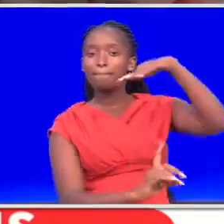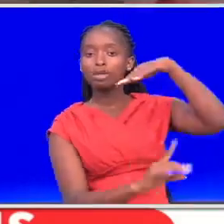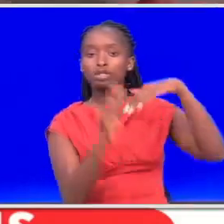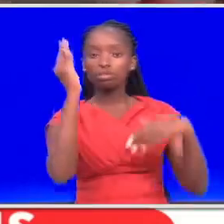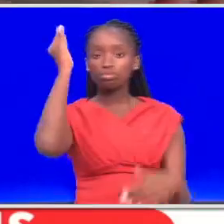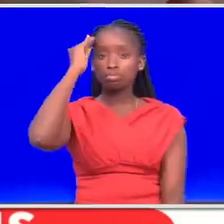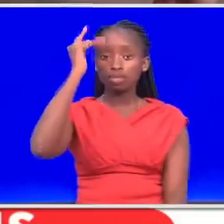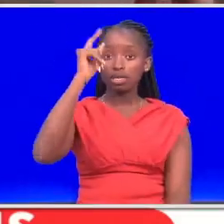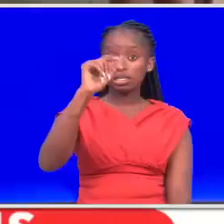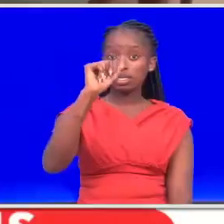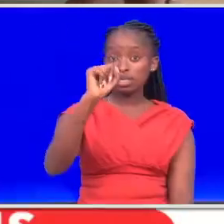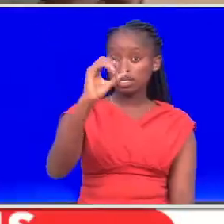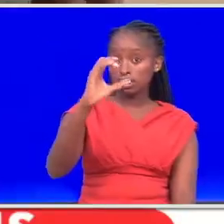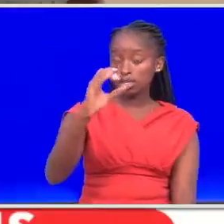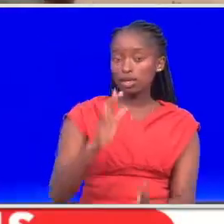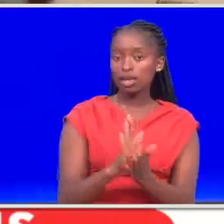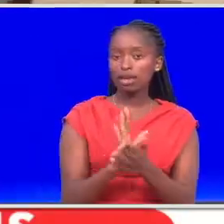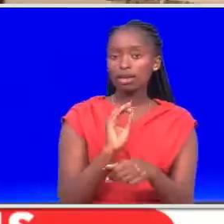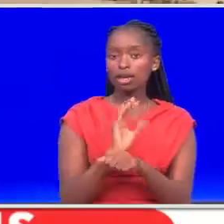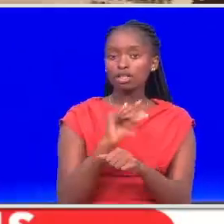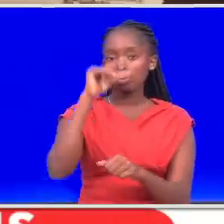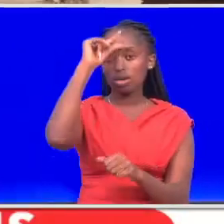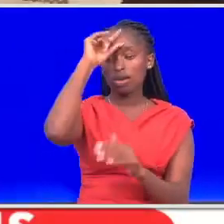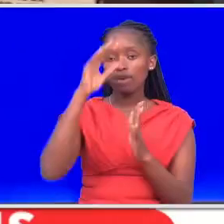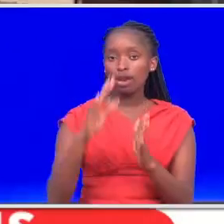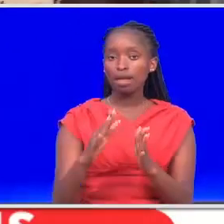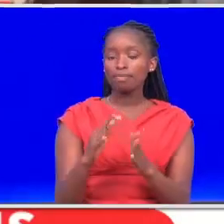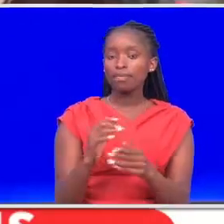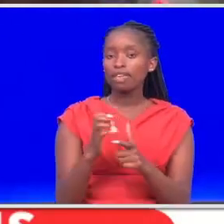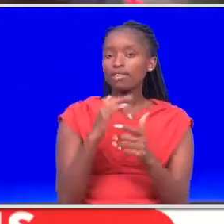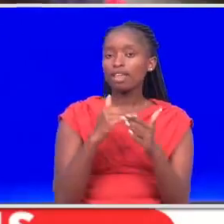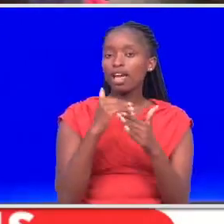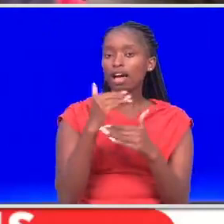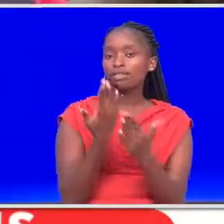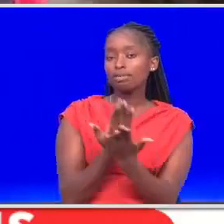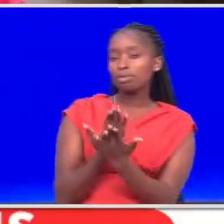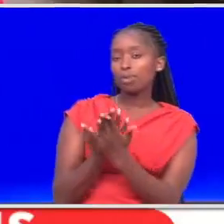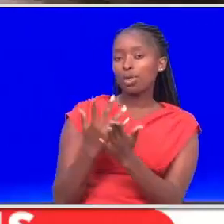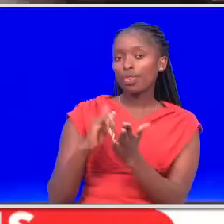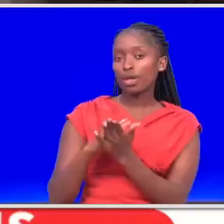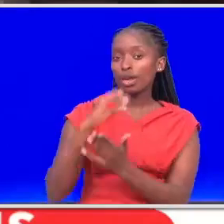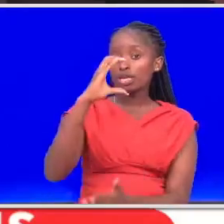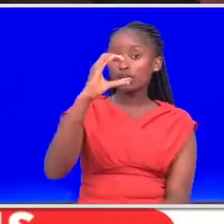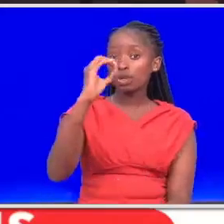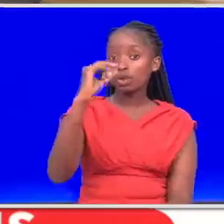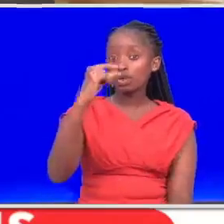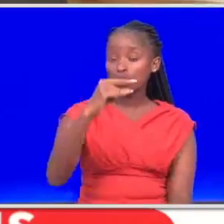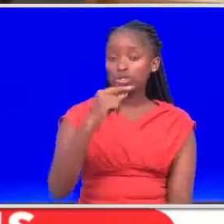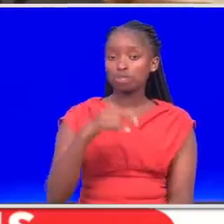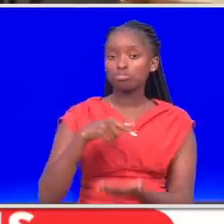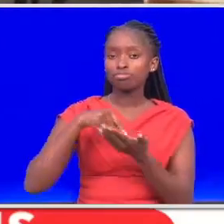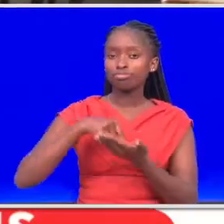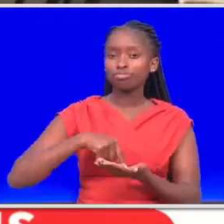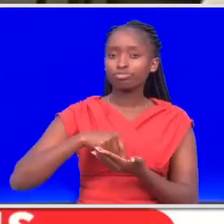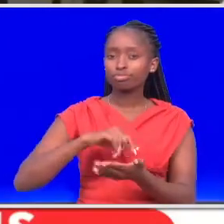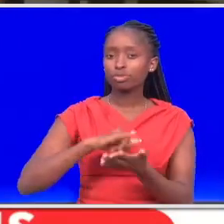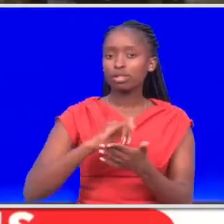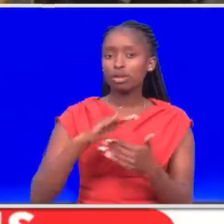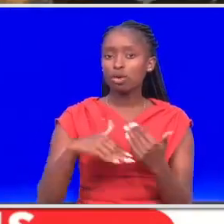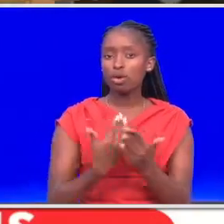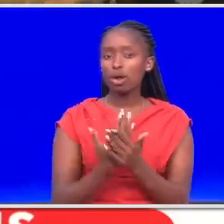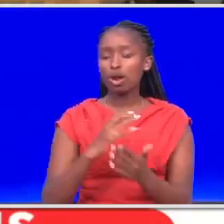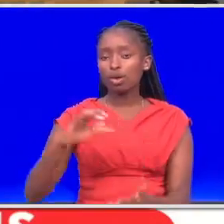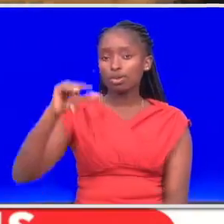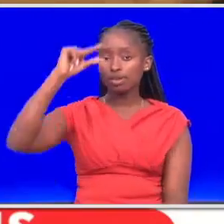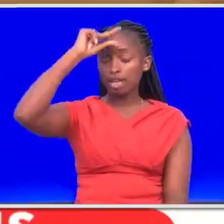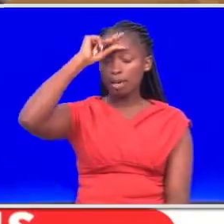Service Commission, and the Council of Governors. Despite the proposal, COG insists that county governments will continue to